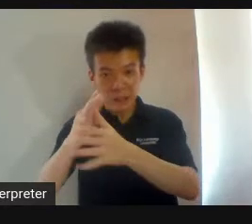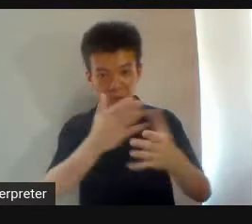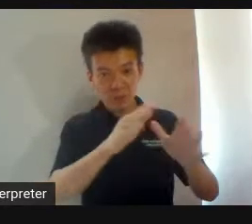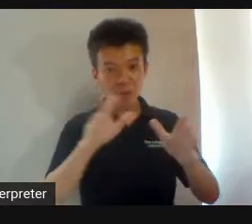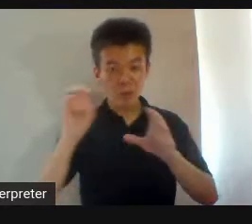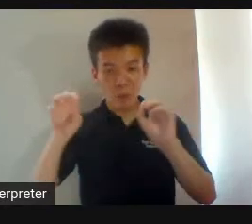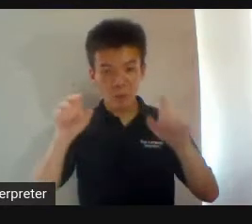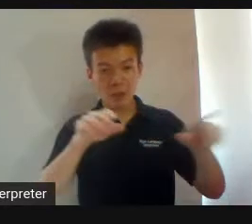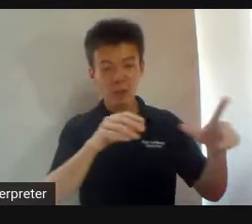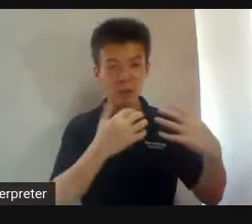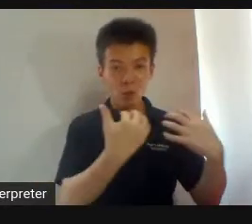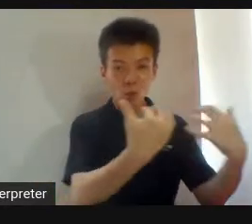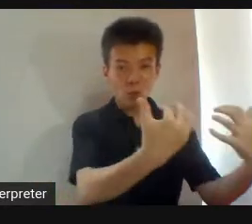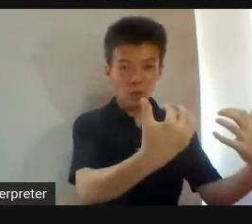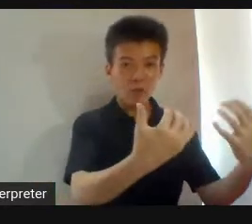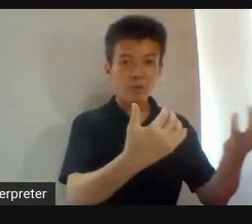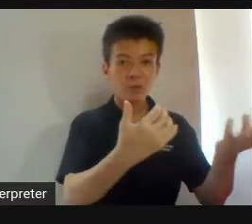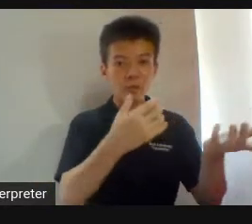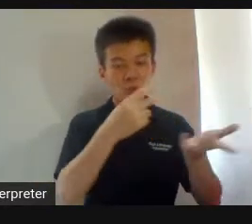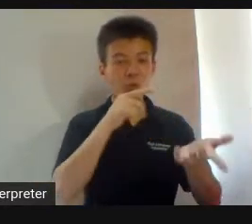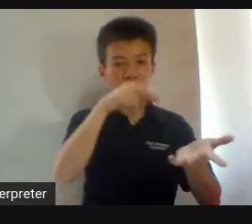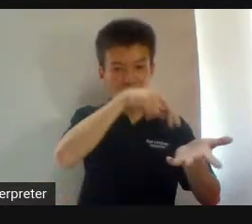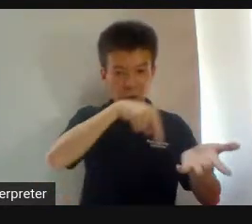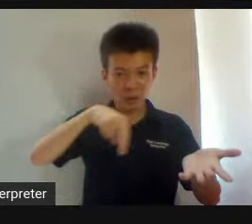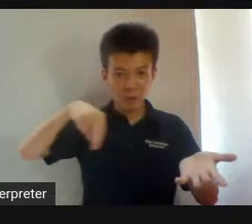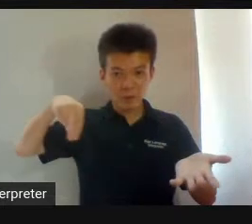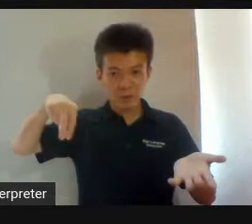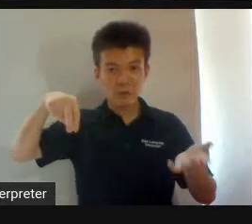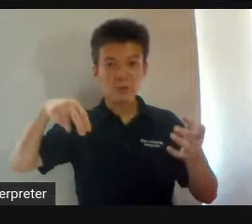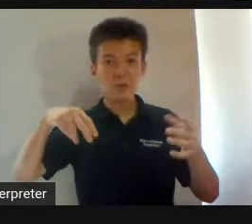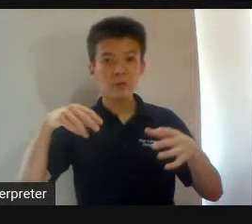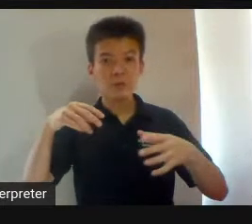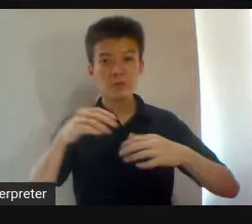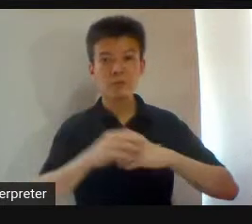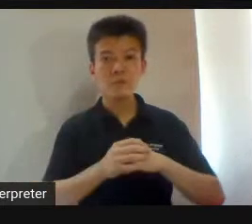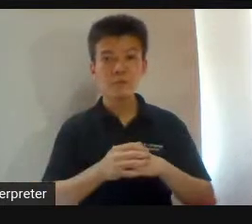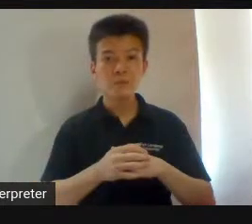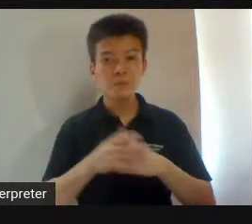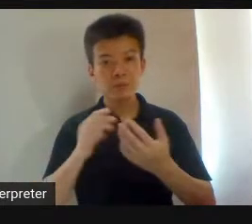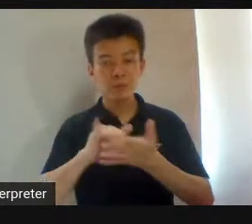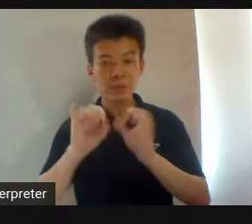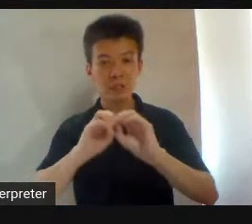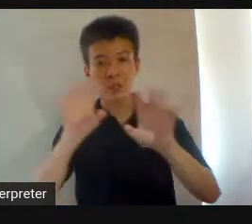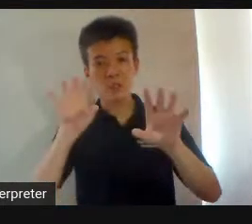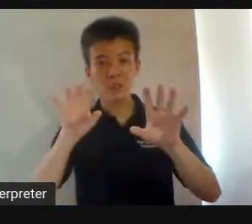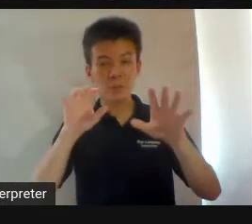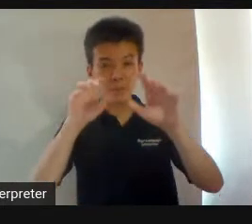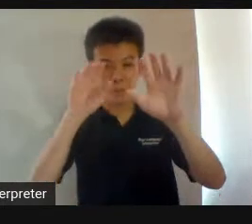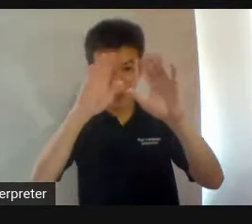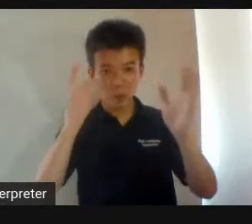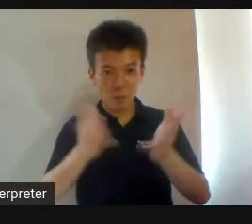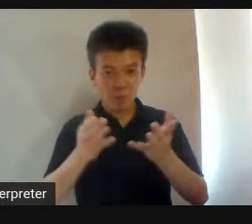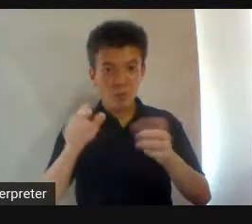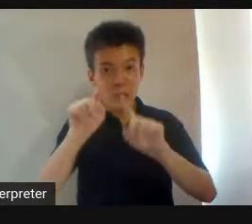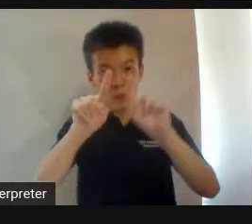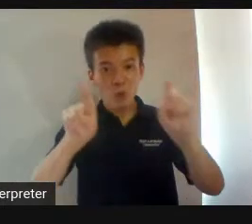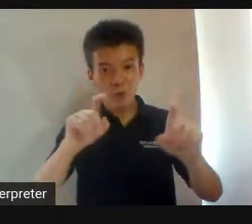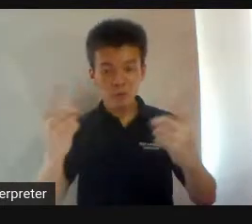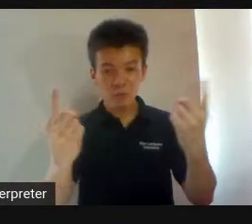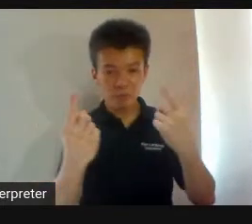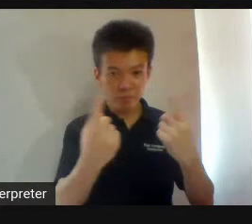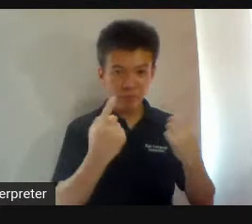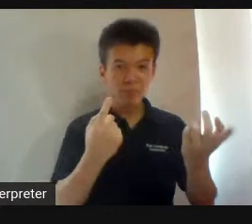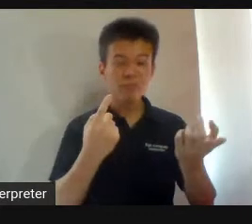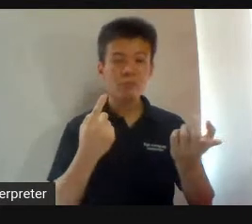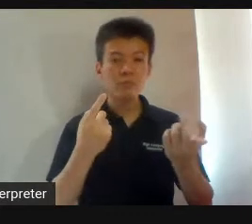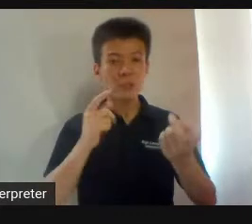and the audience that was just standing around this invisible, you know, this clear bubble. And questions were coming up. So theatre